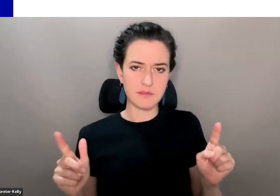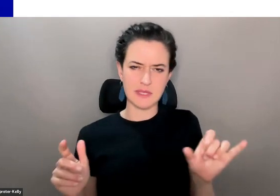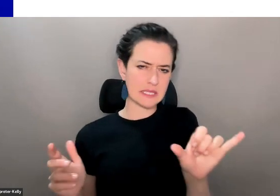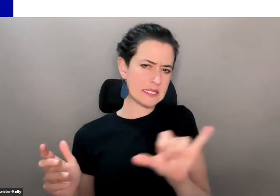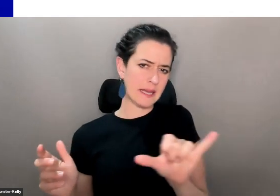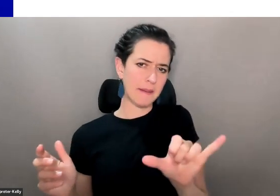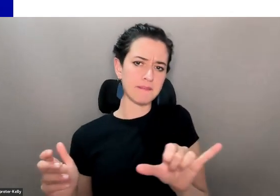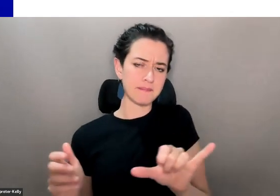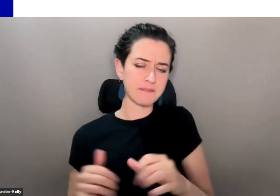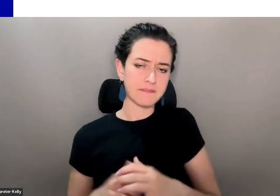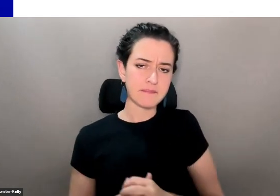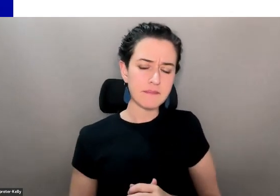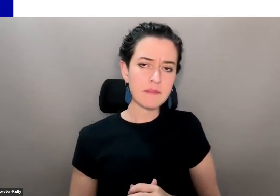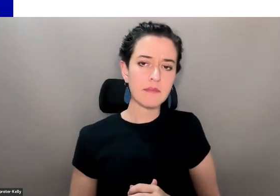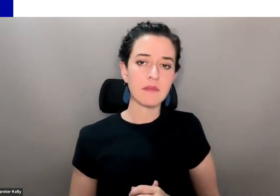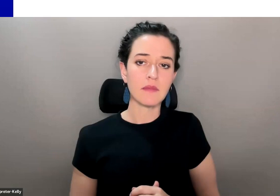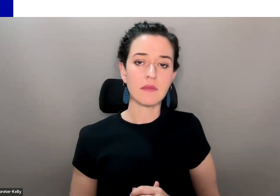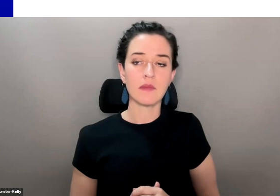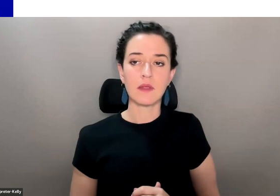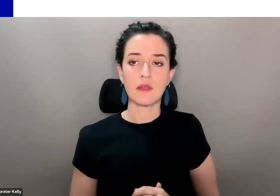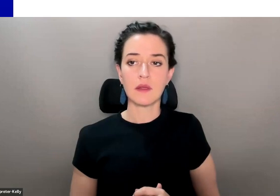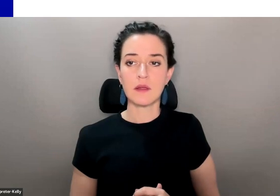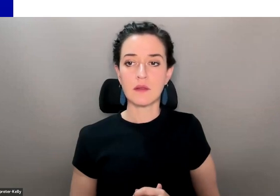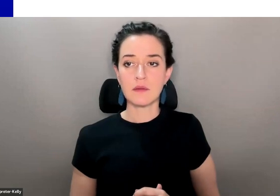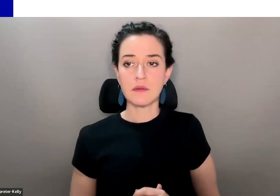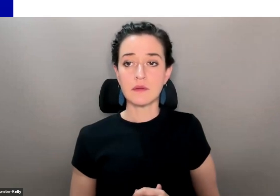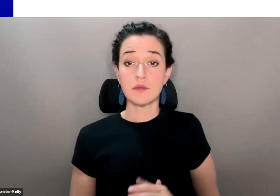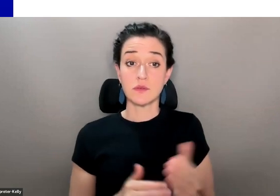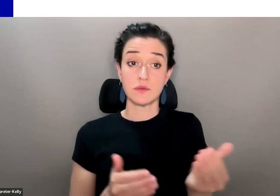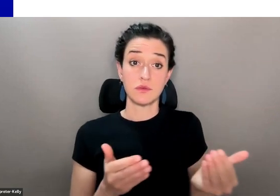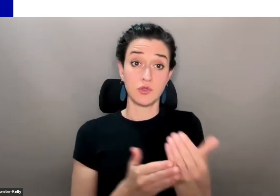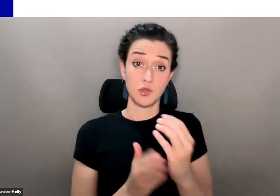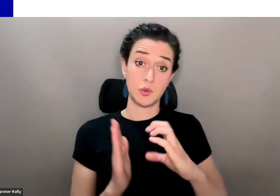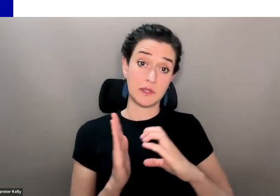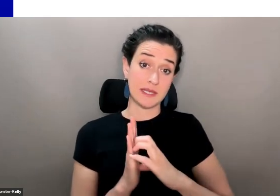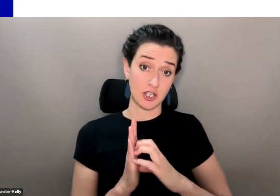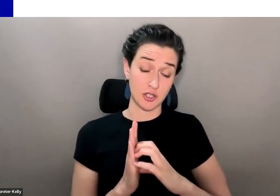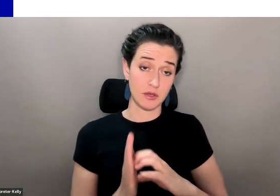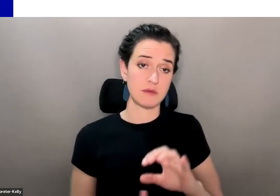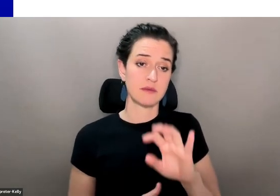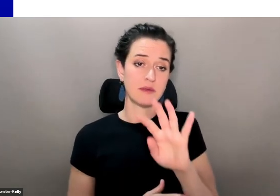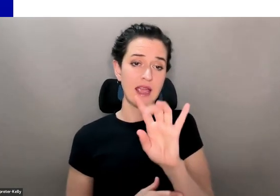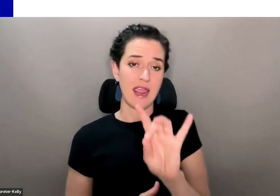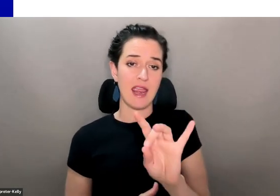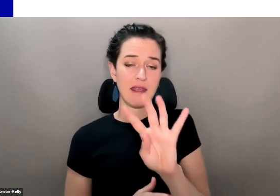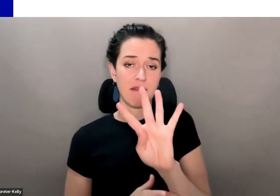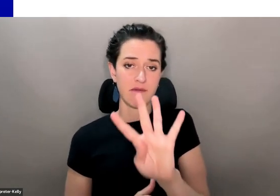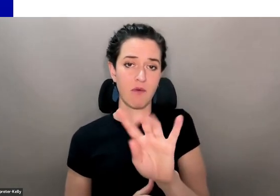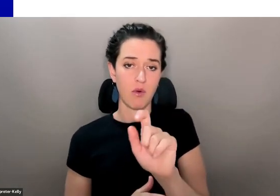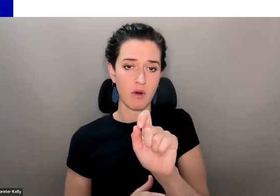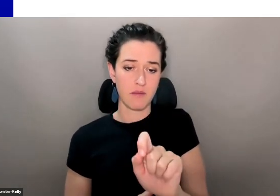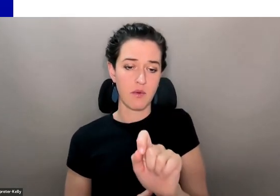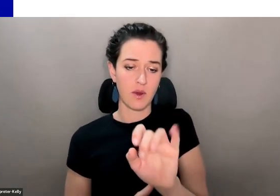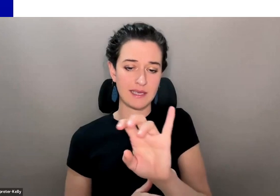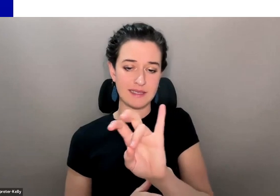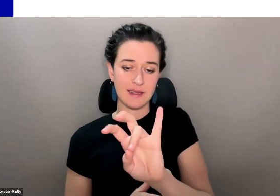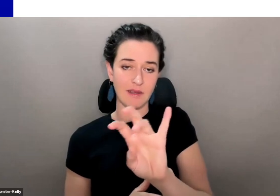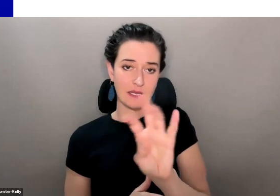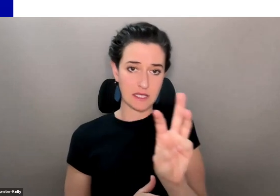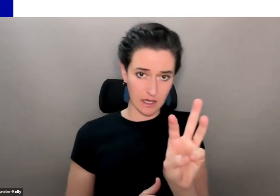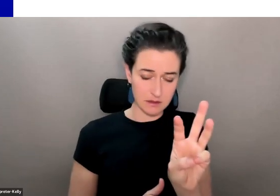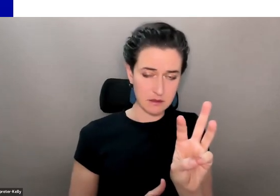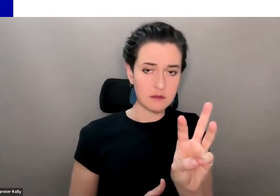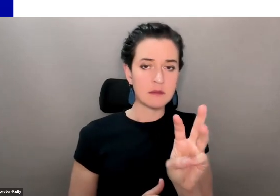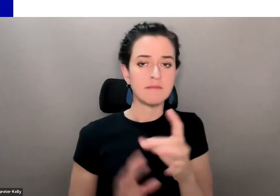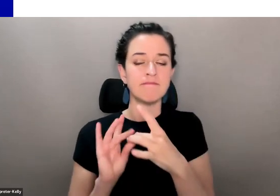courts. So what we are doing in our new Section 84.76 on integration is include